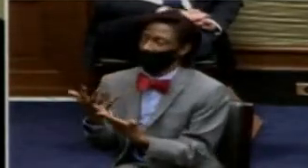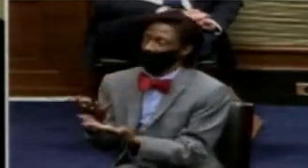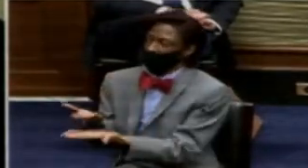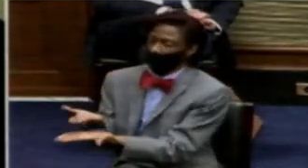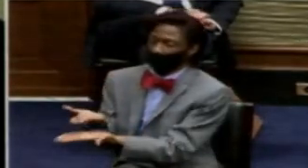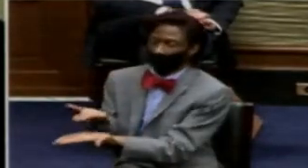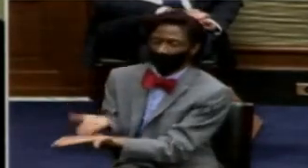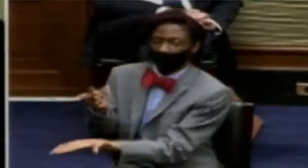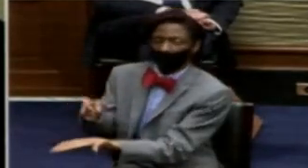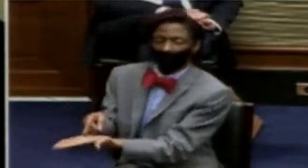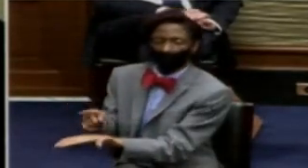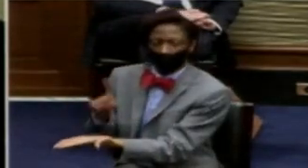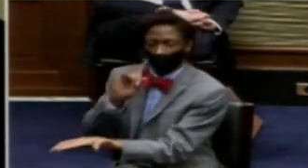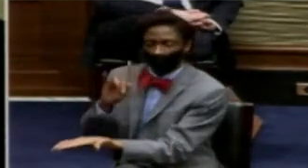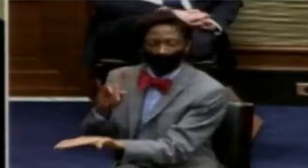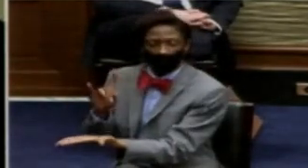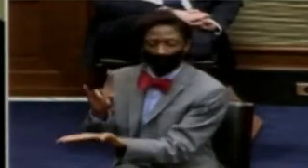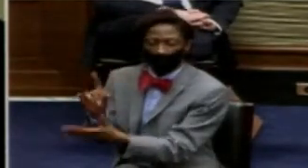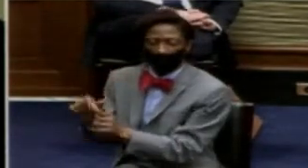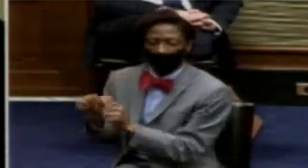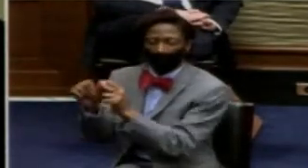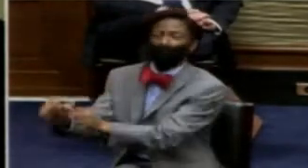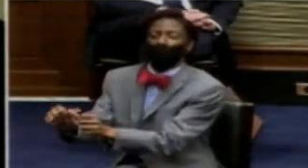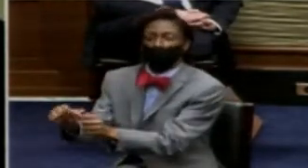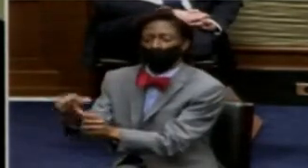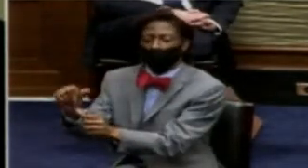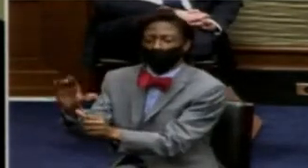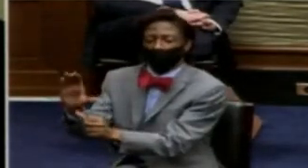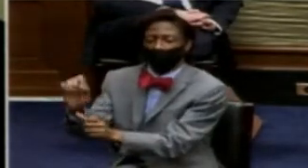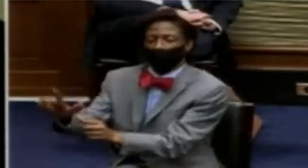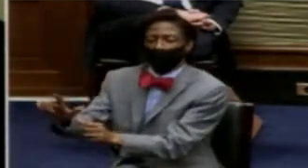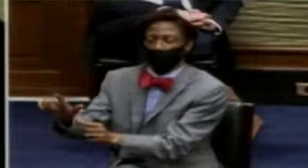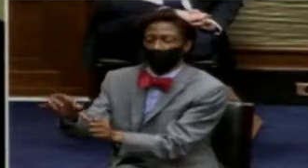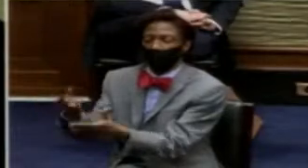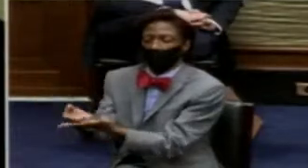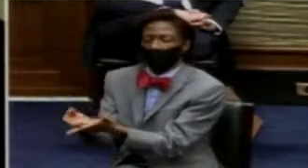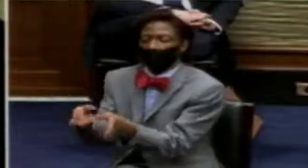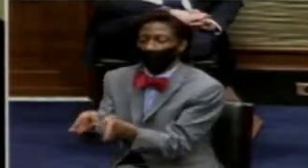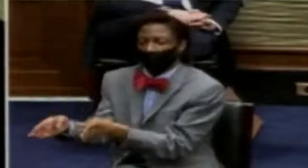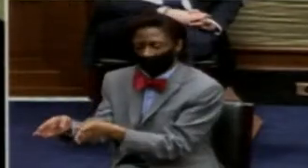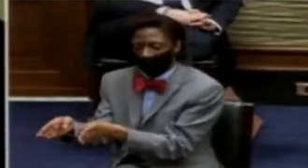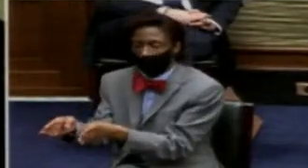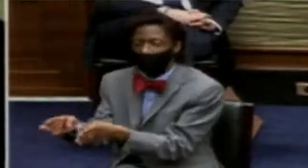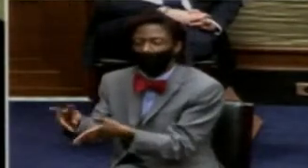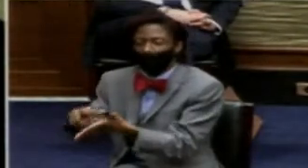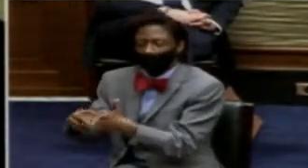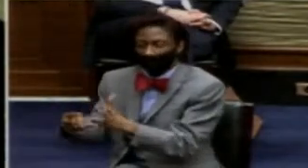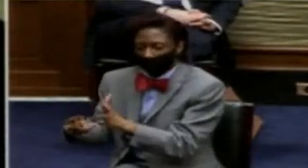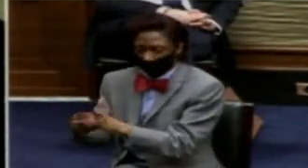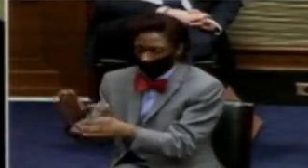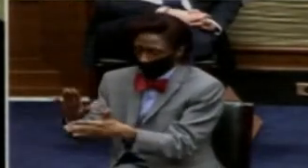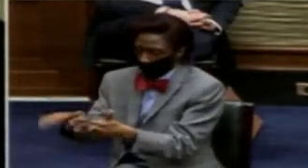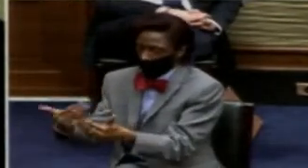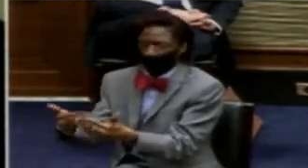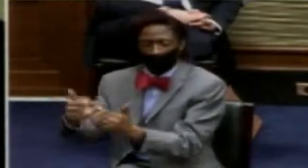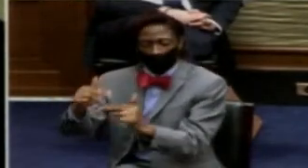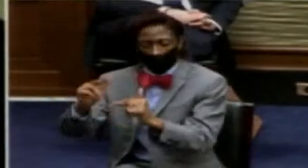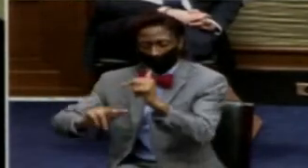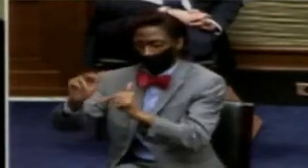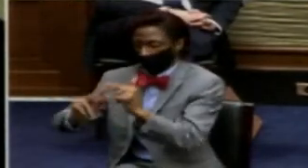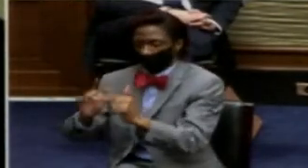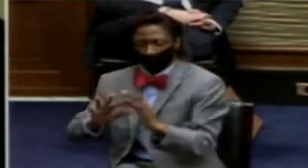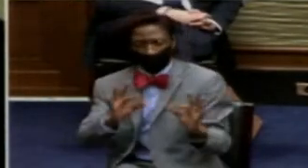system and long-range capital financial plan to bring all assets or infrastructure to a state of good repair by the year